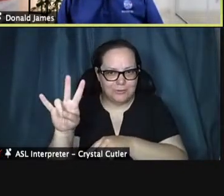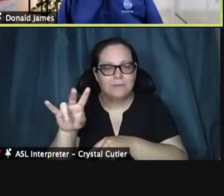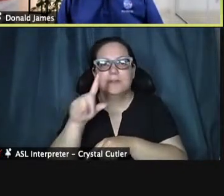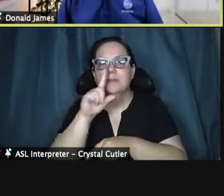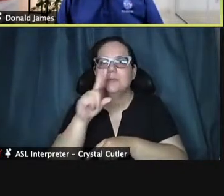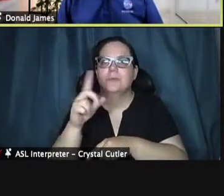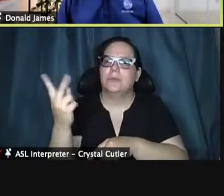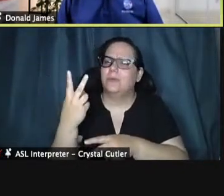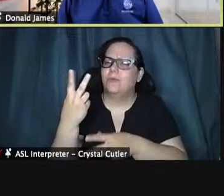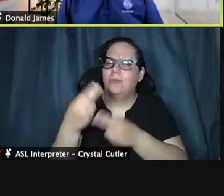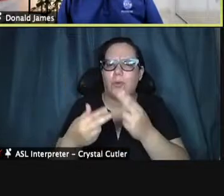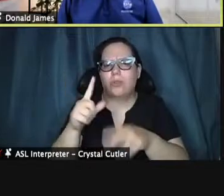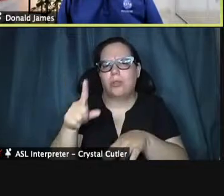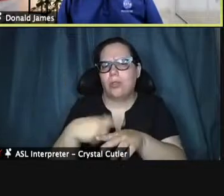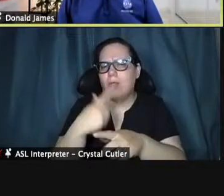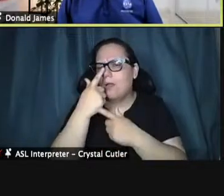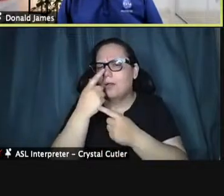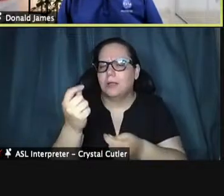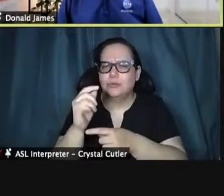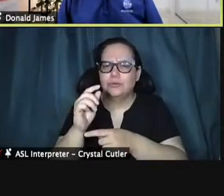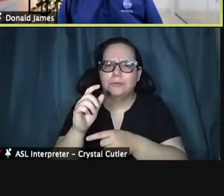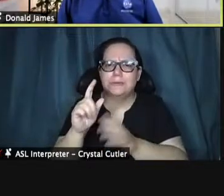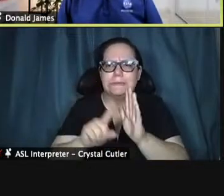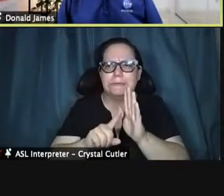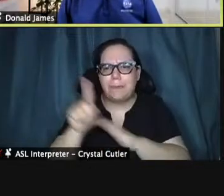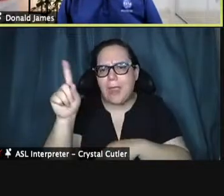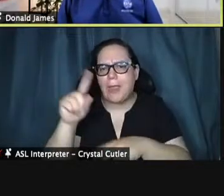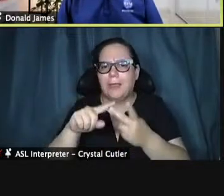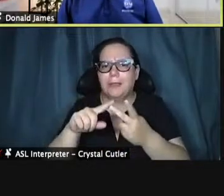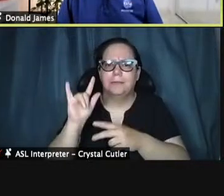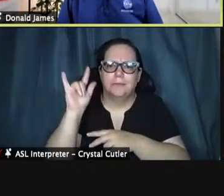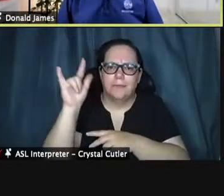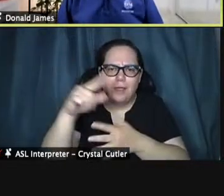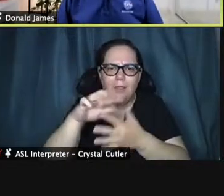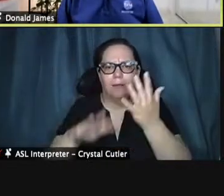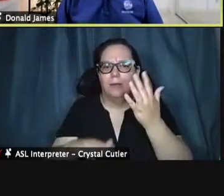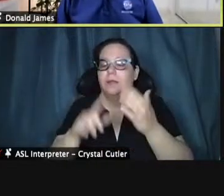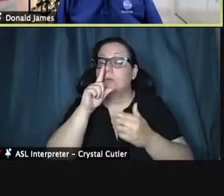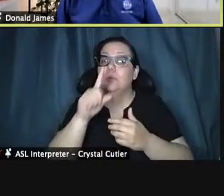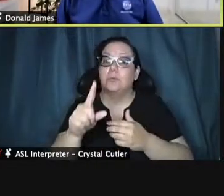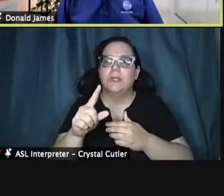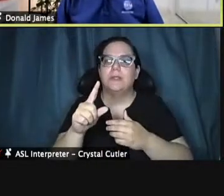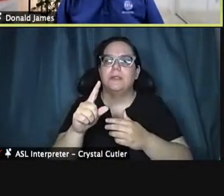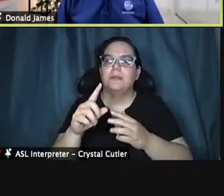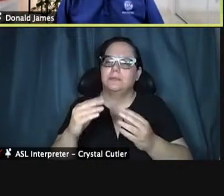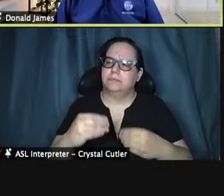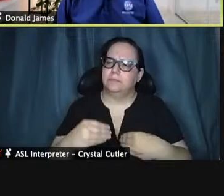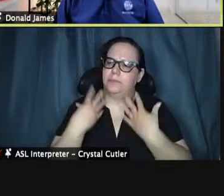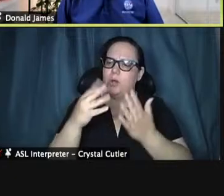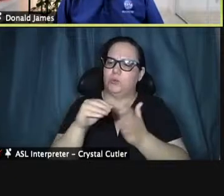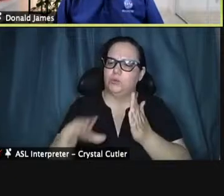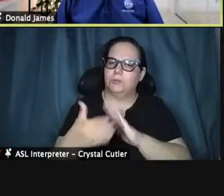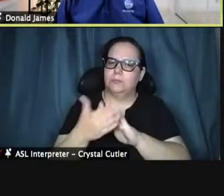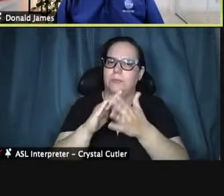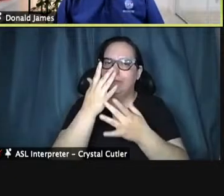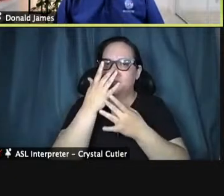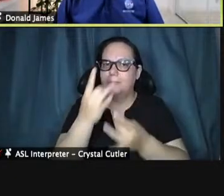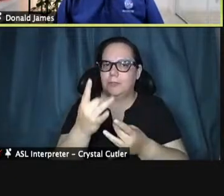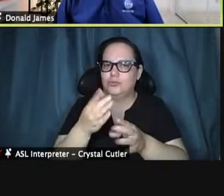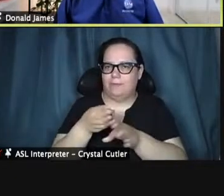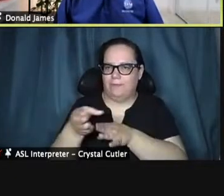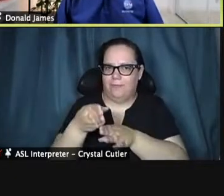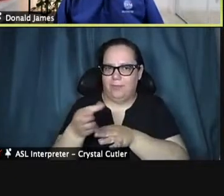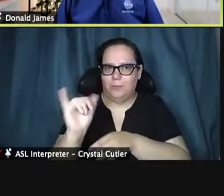aerospace, and as well as inspiring students to get interested in the field. And